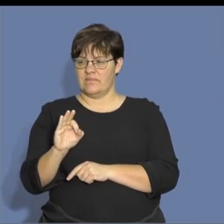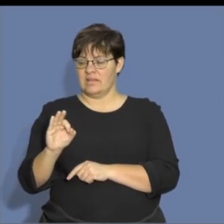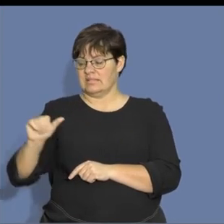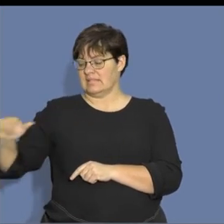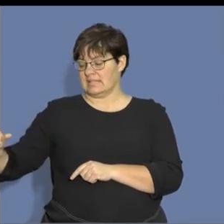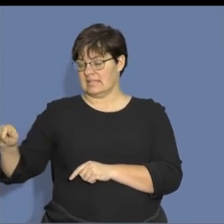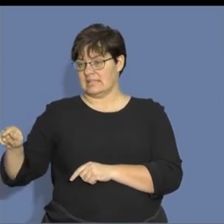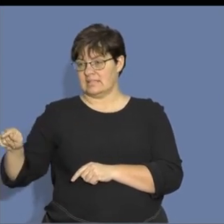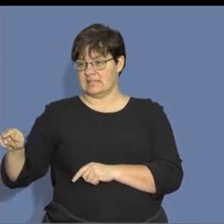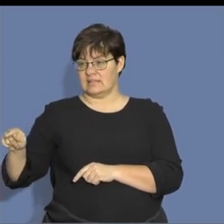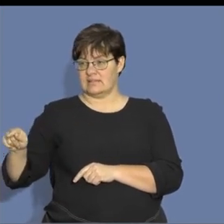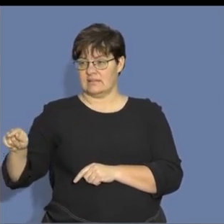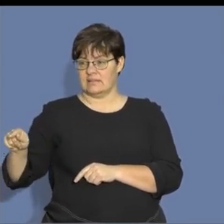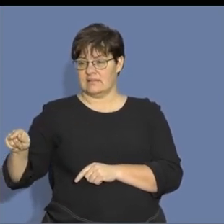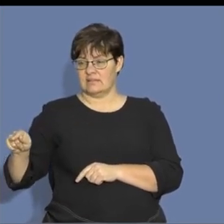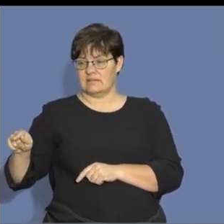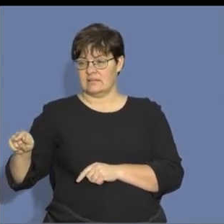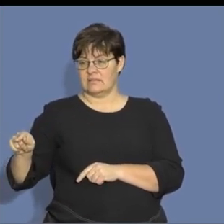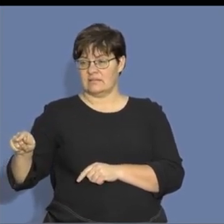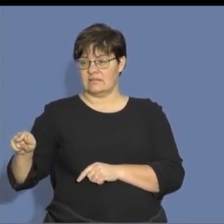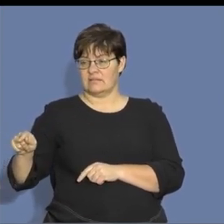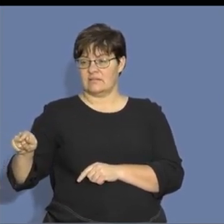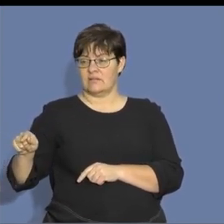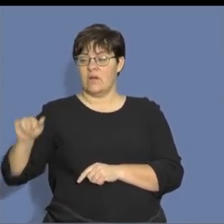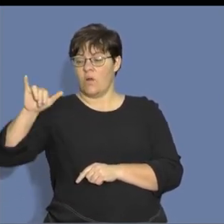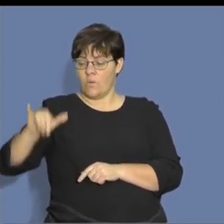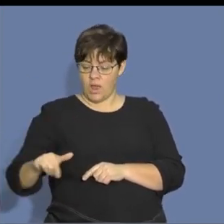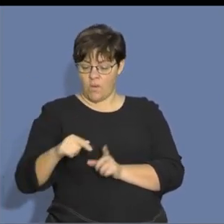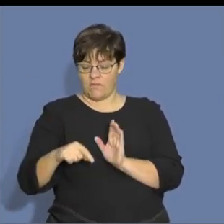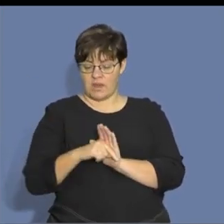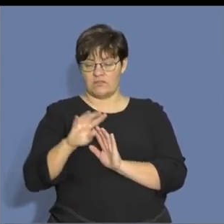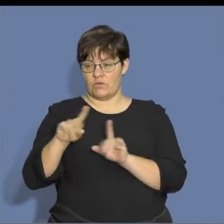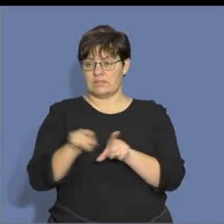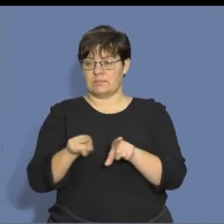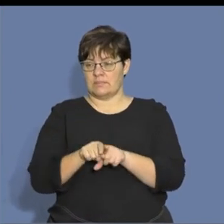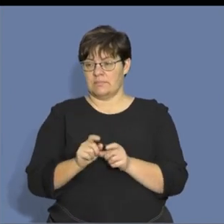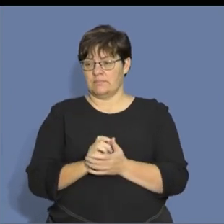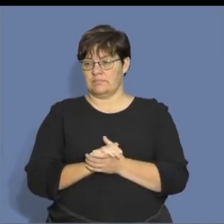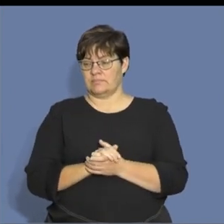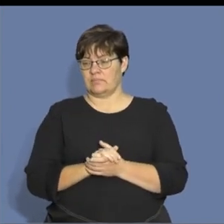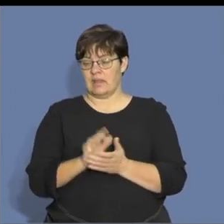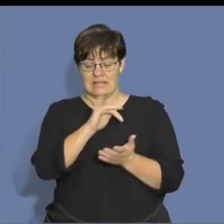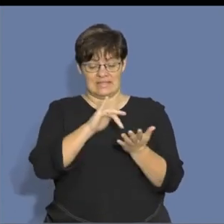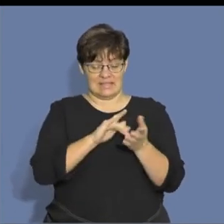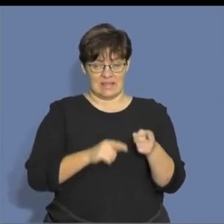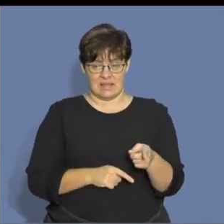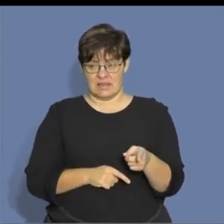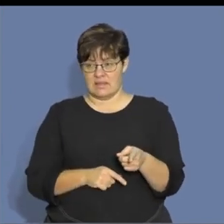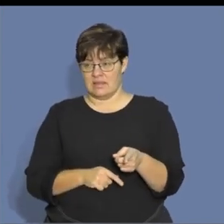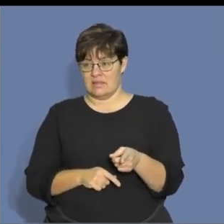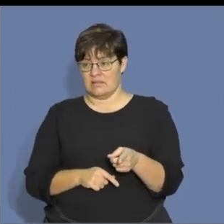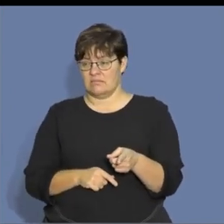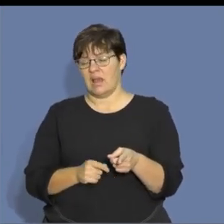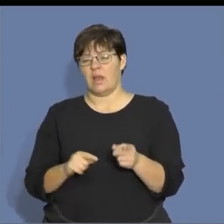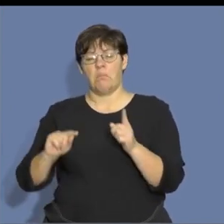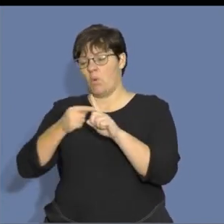6, and also has a y value of minus 4. And so this is the center, but this is a